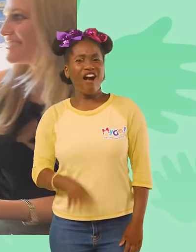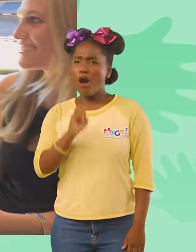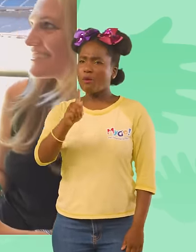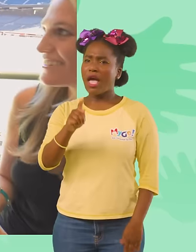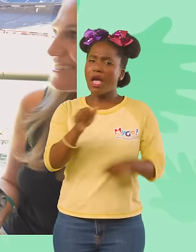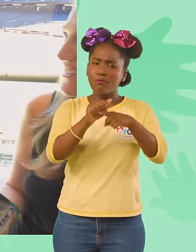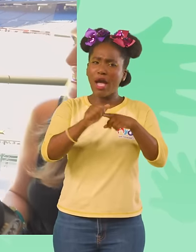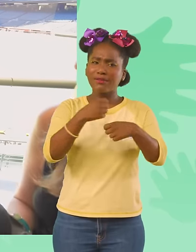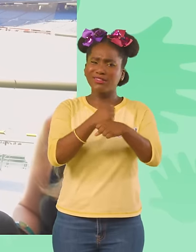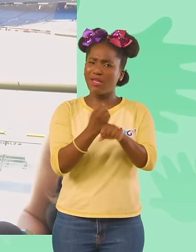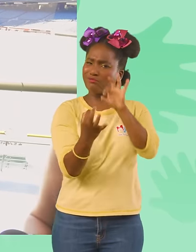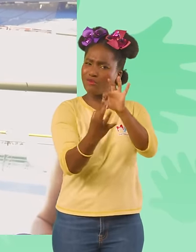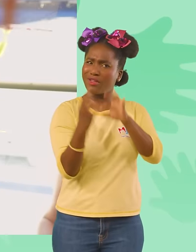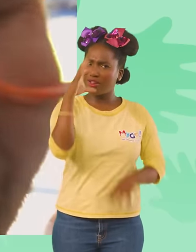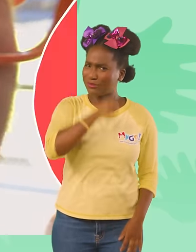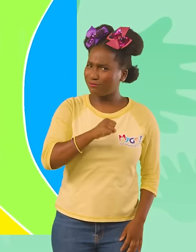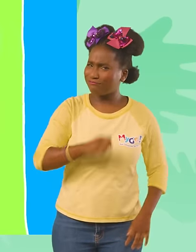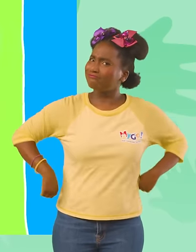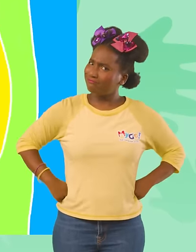Practice makes perfect, I guess.